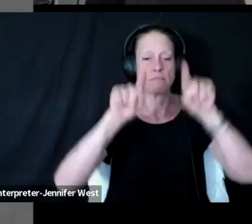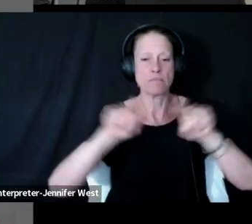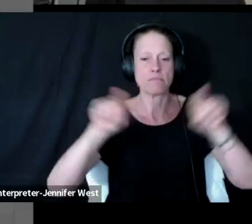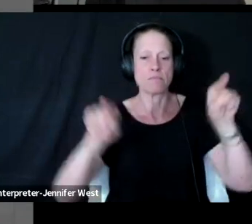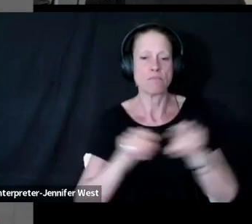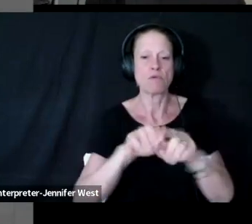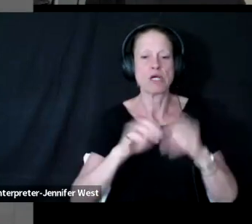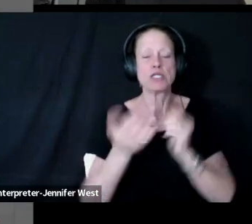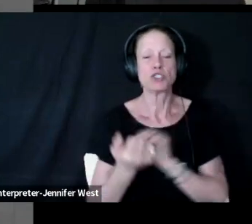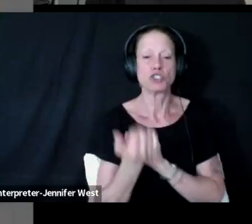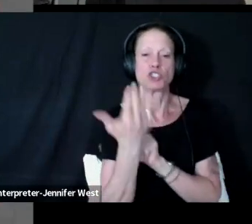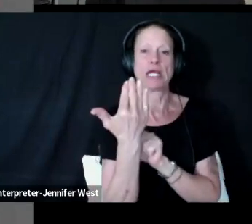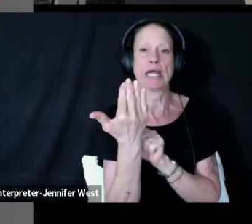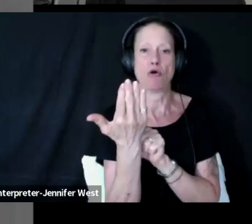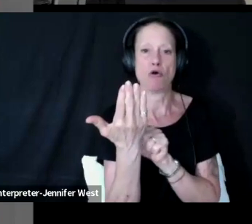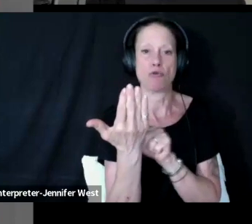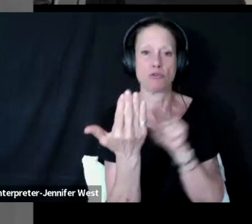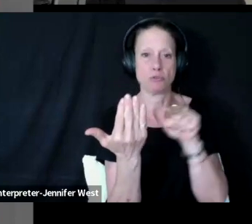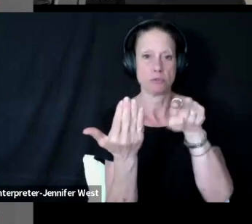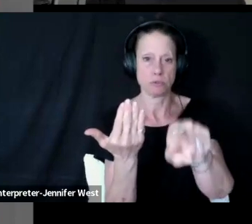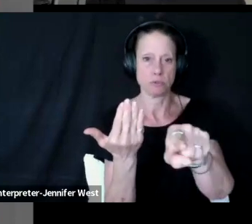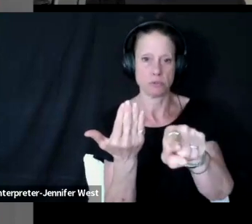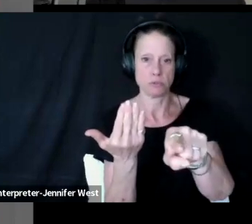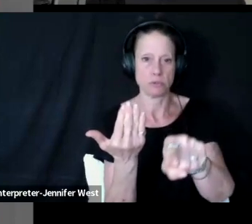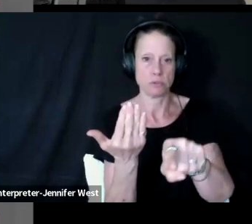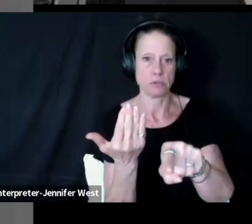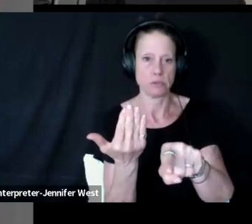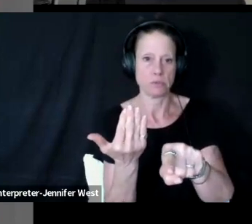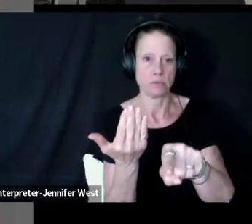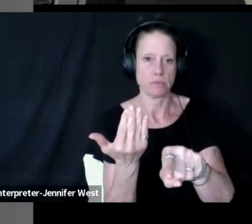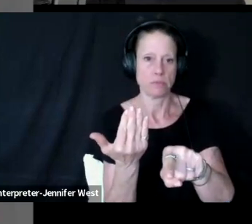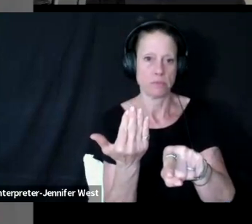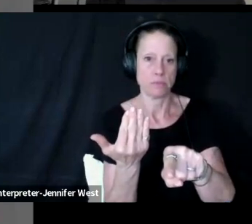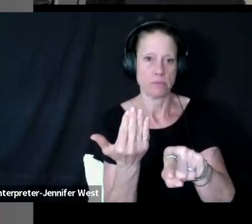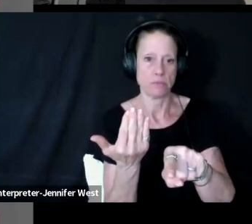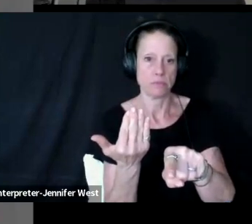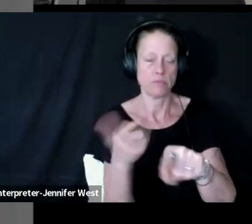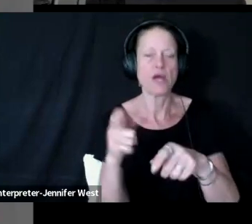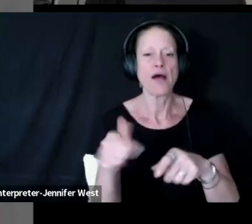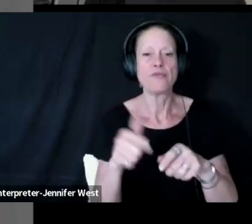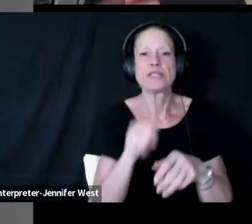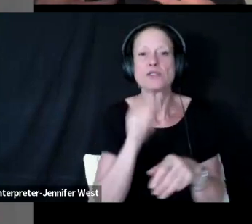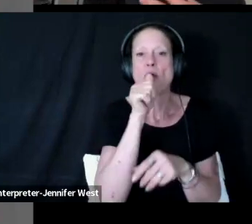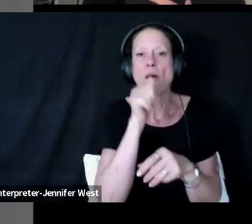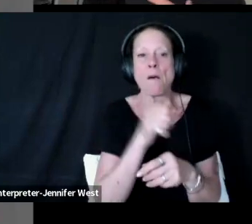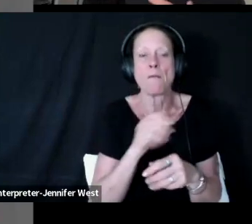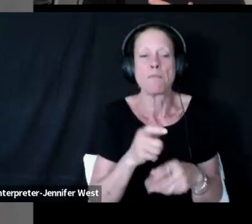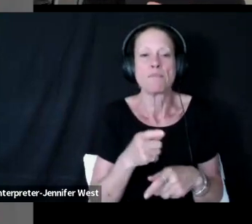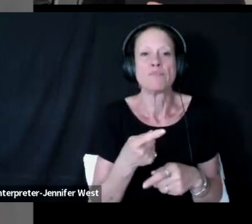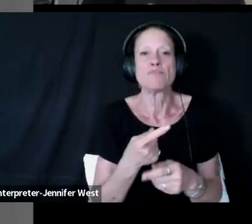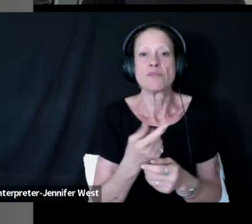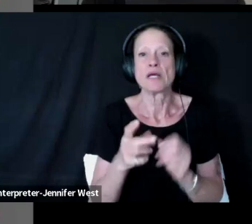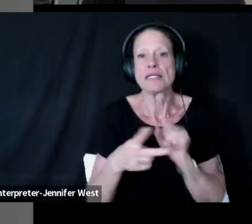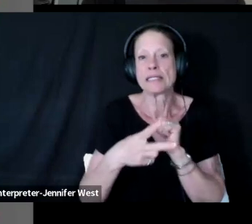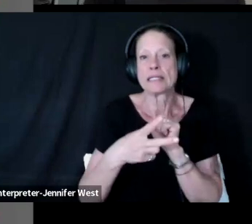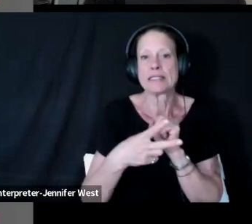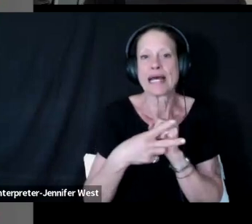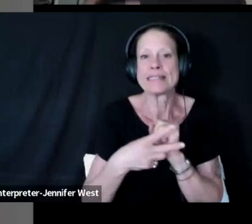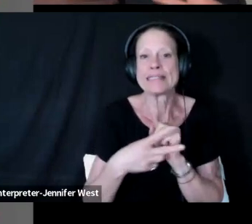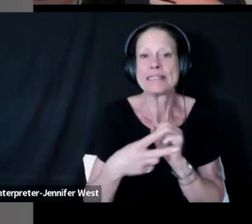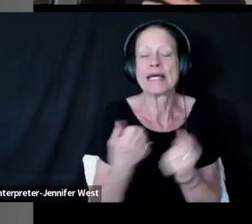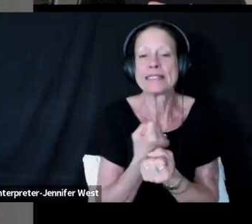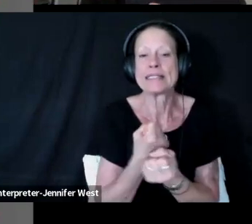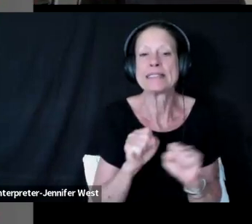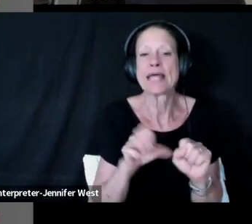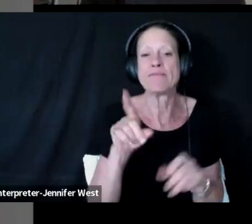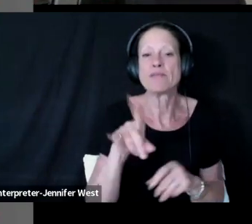add someone's email, you'll see down here, it comes with a protected code. I would have to share this protected code